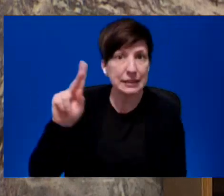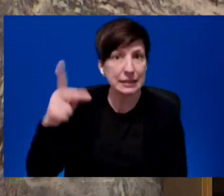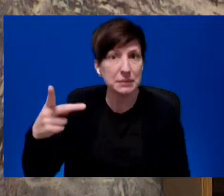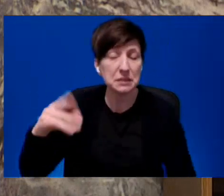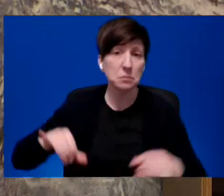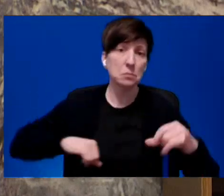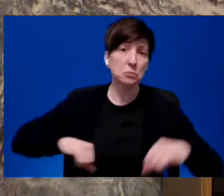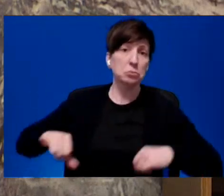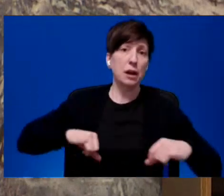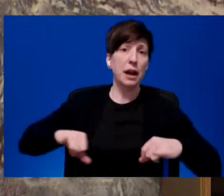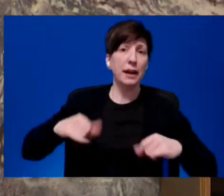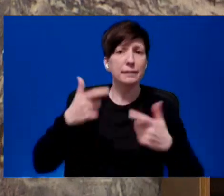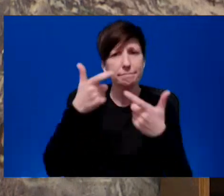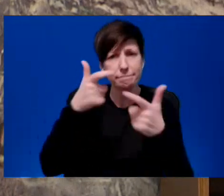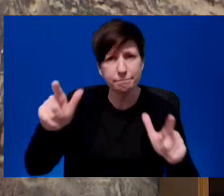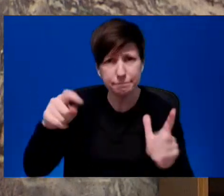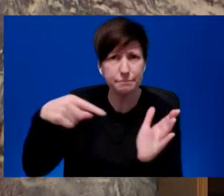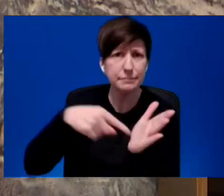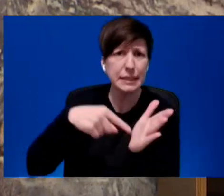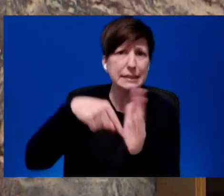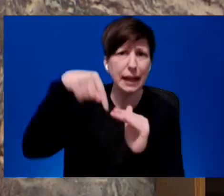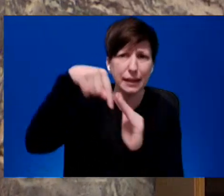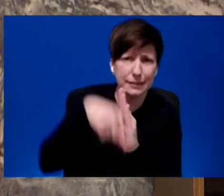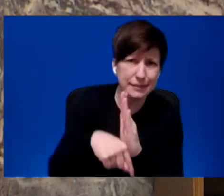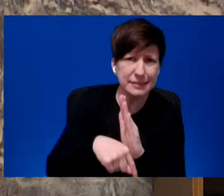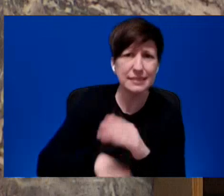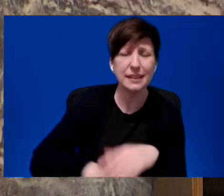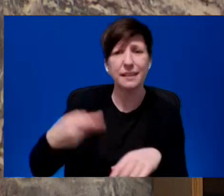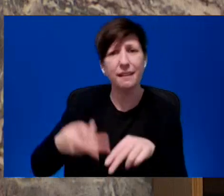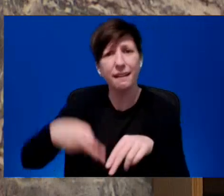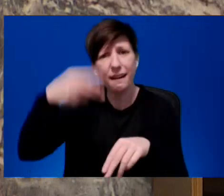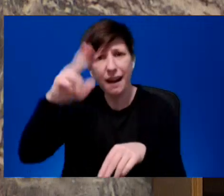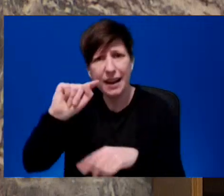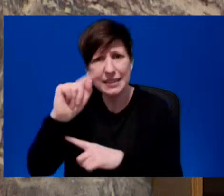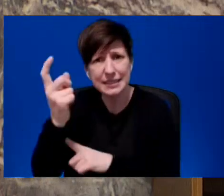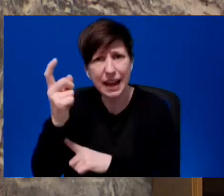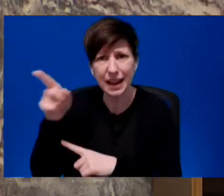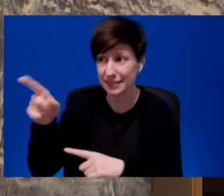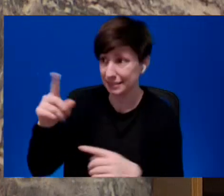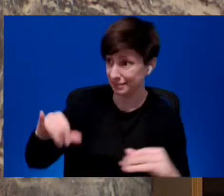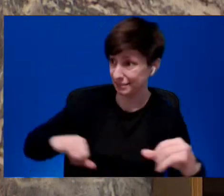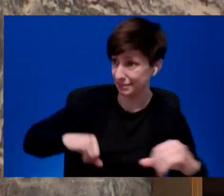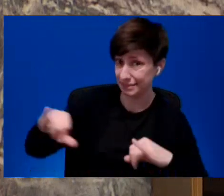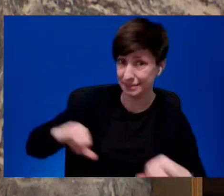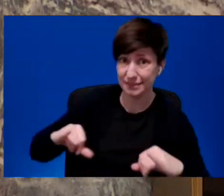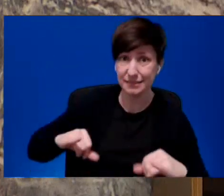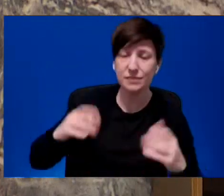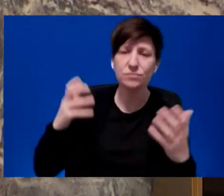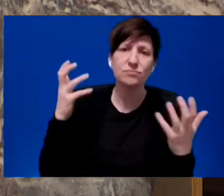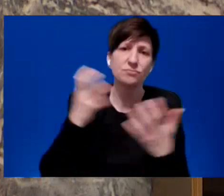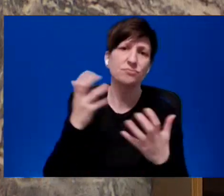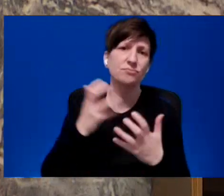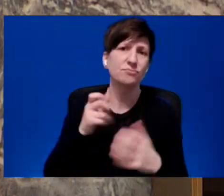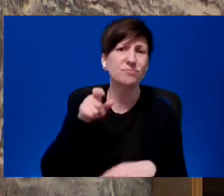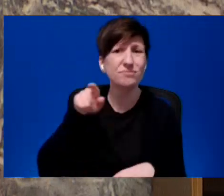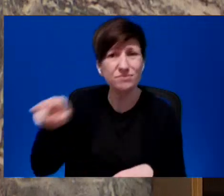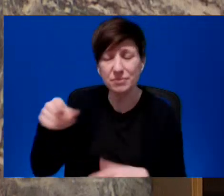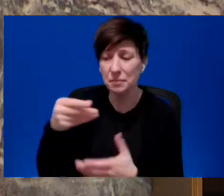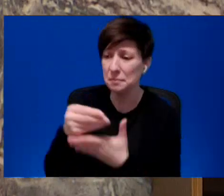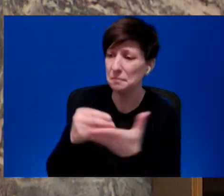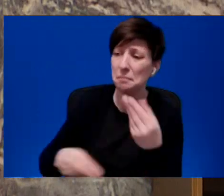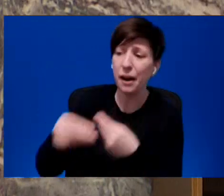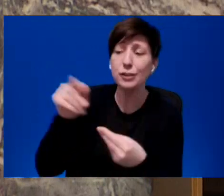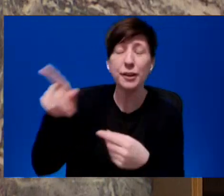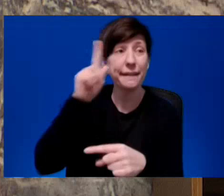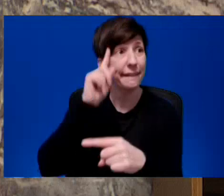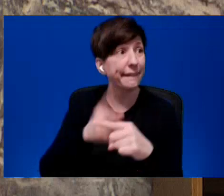speaks volumes about the NDP mismanagement. Driven by the infamous NDP budget optimism, the minister's